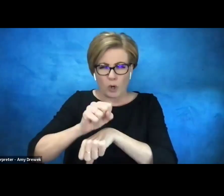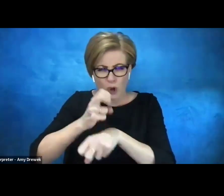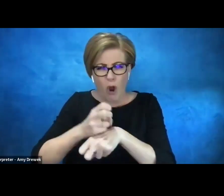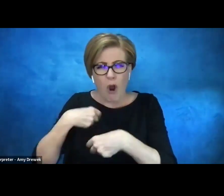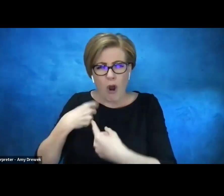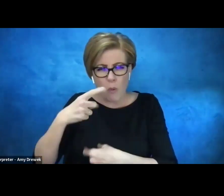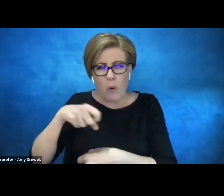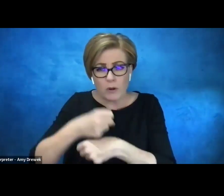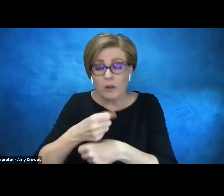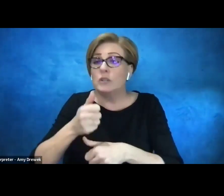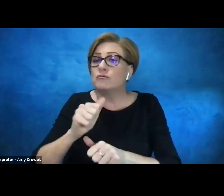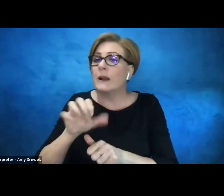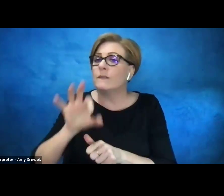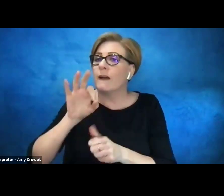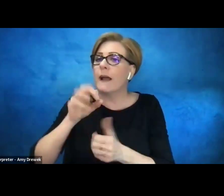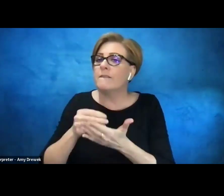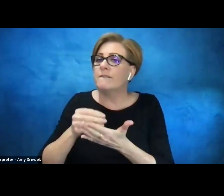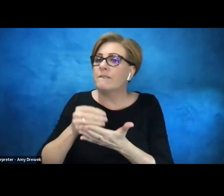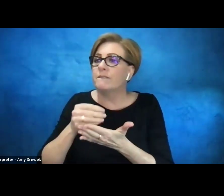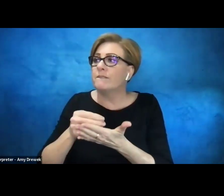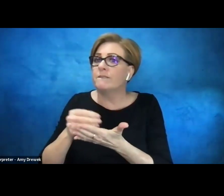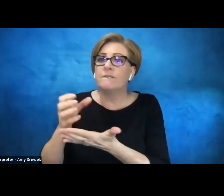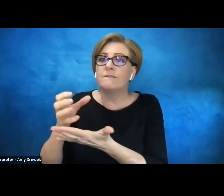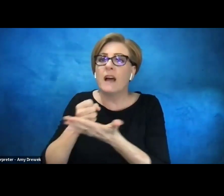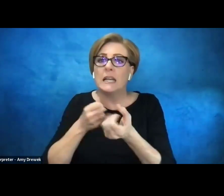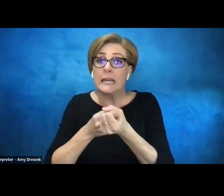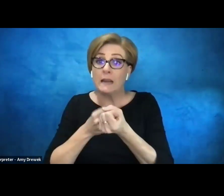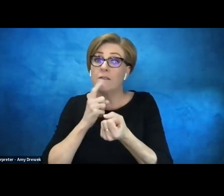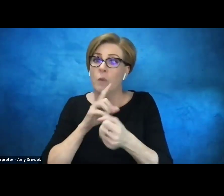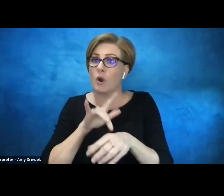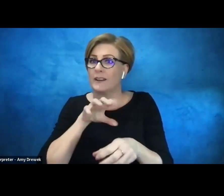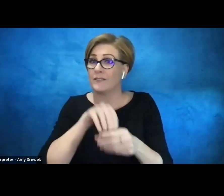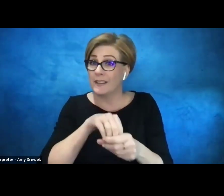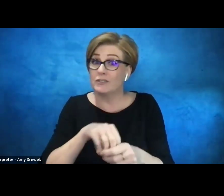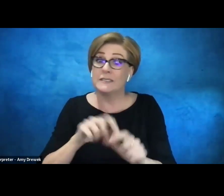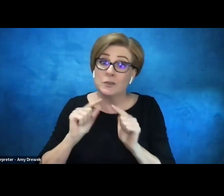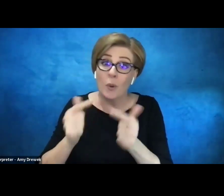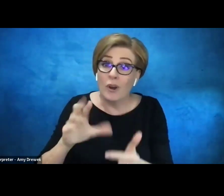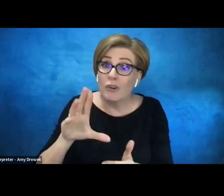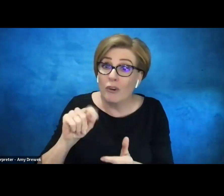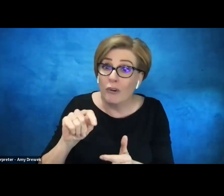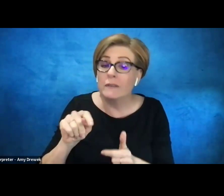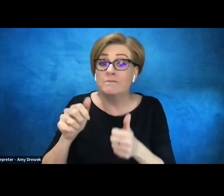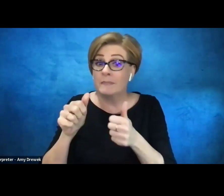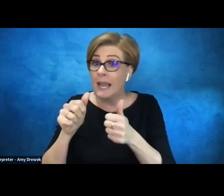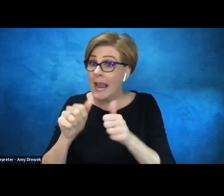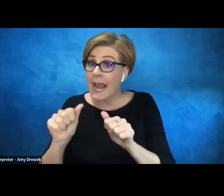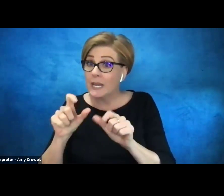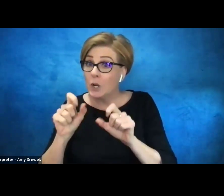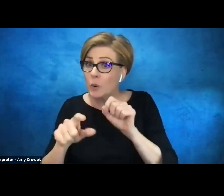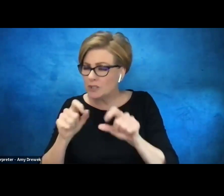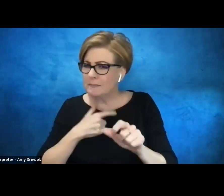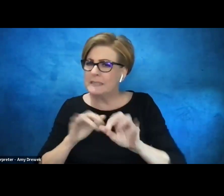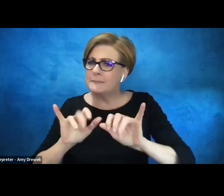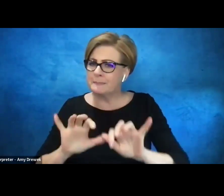movement around funding for early intervention. So Kurt is going to take the floor. And again, please feel free to keep putting questions in the